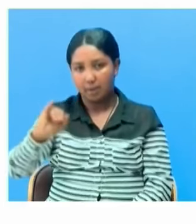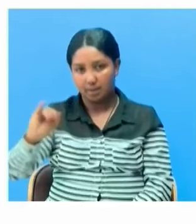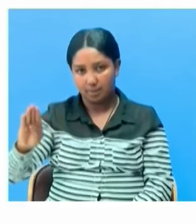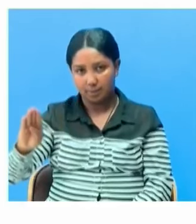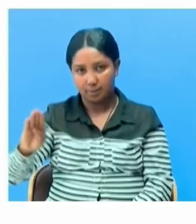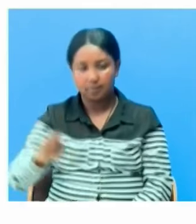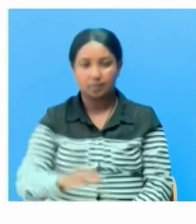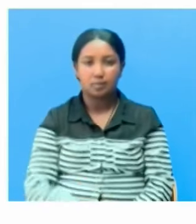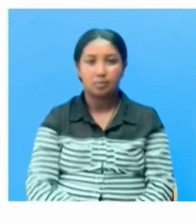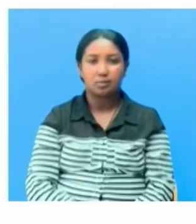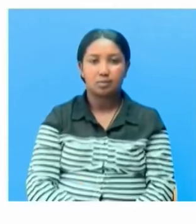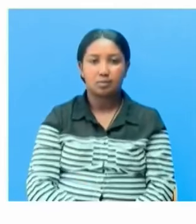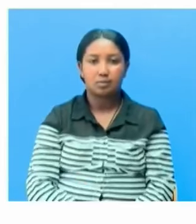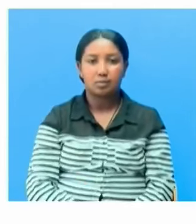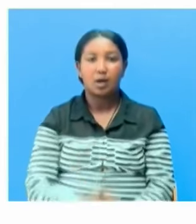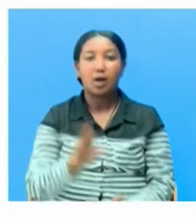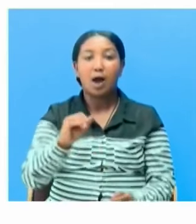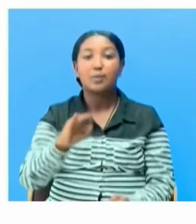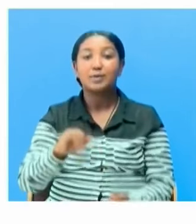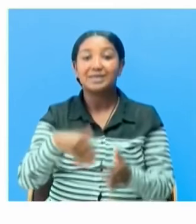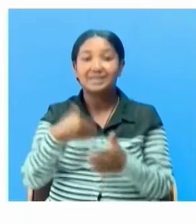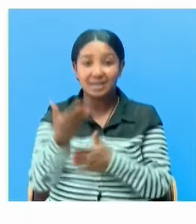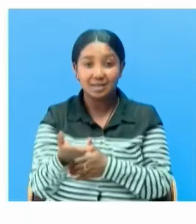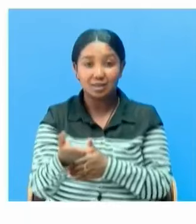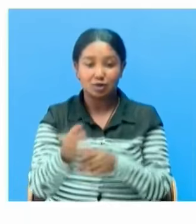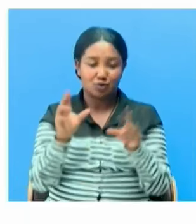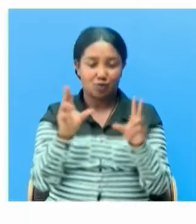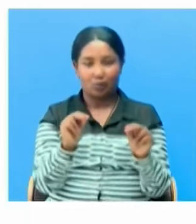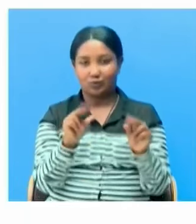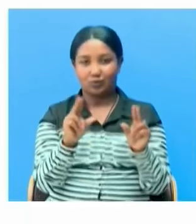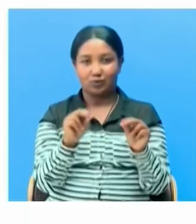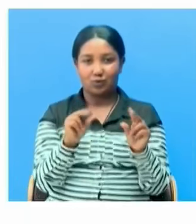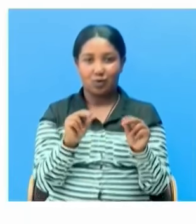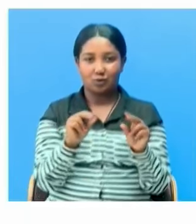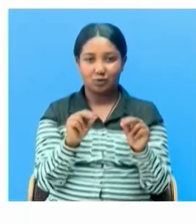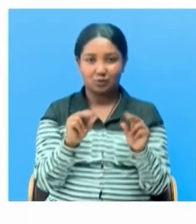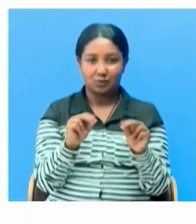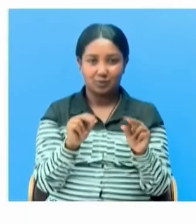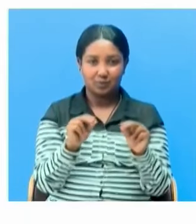Habib is, then not.